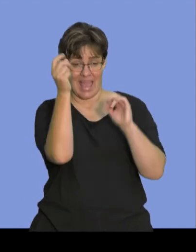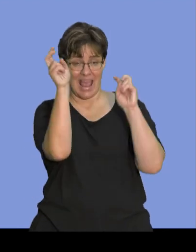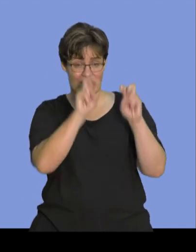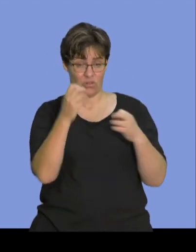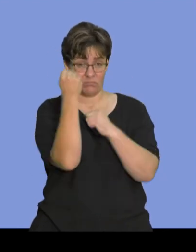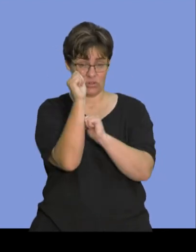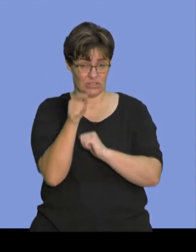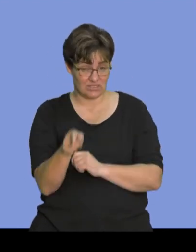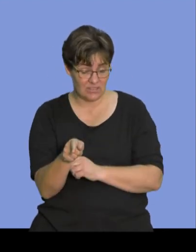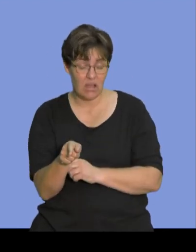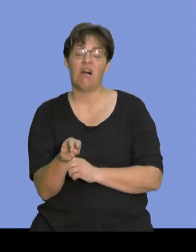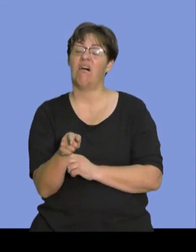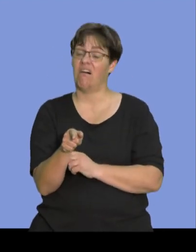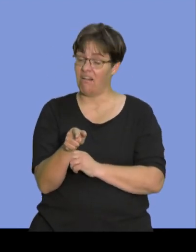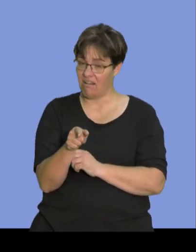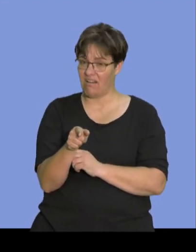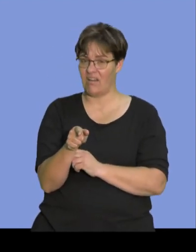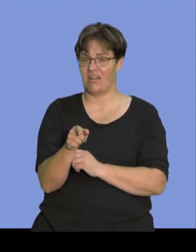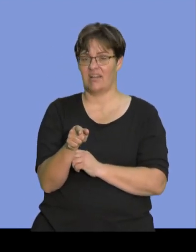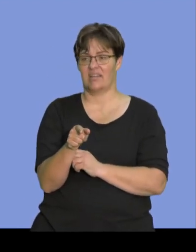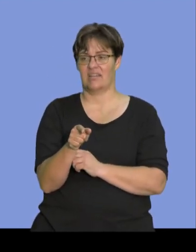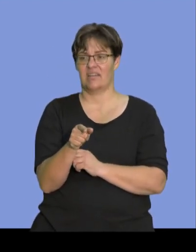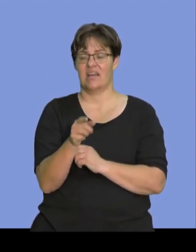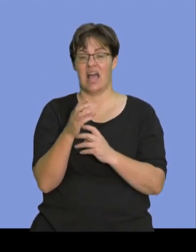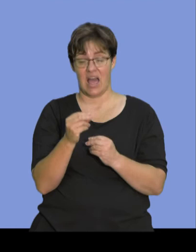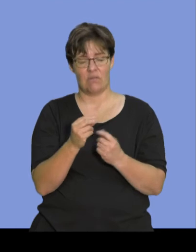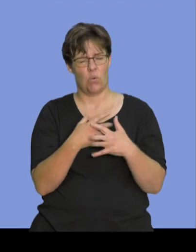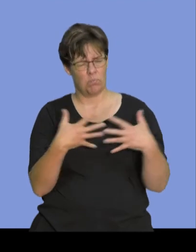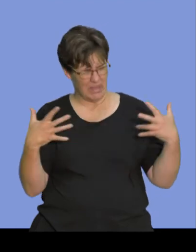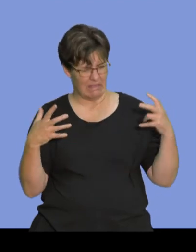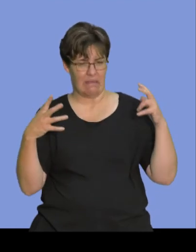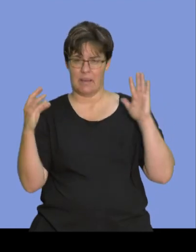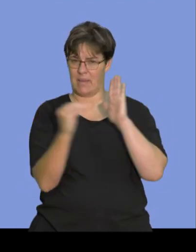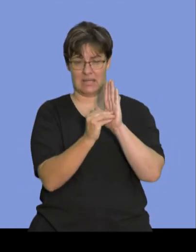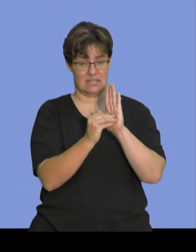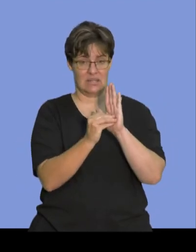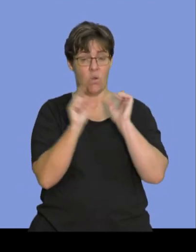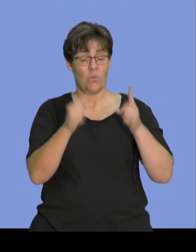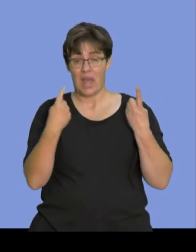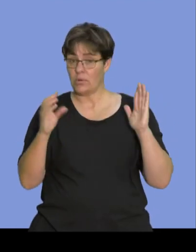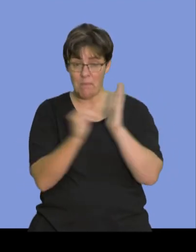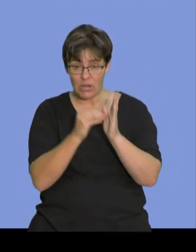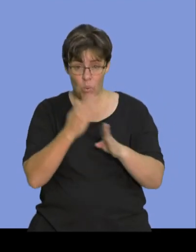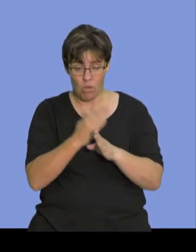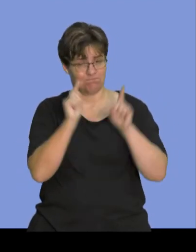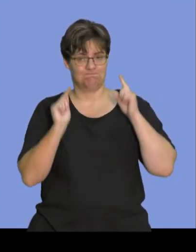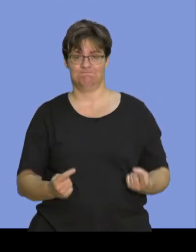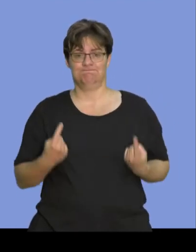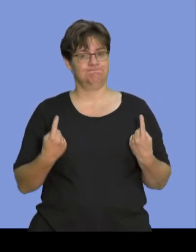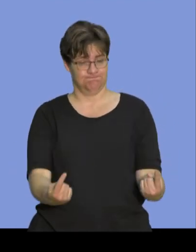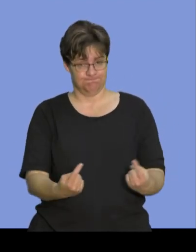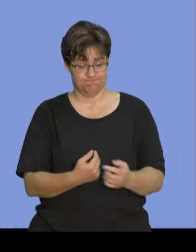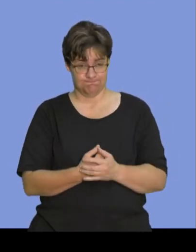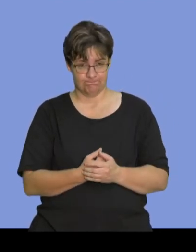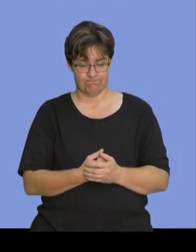these electrical machines are actually have got a huge magnet. They cannot operate without